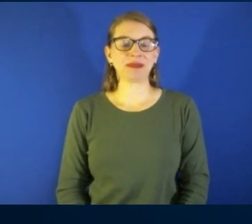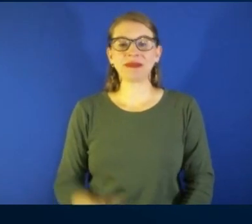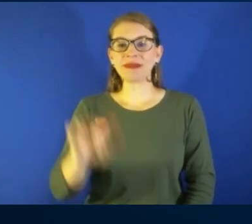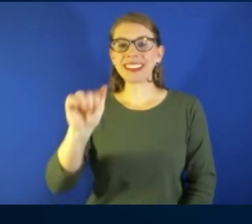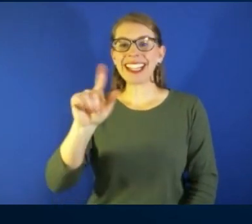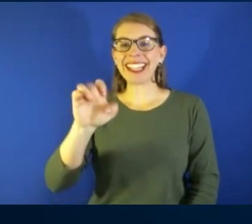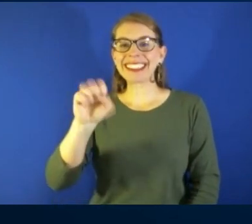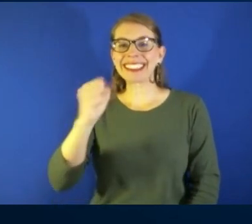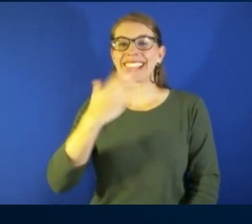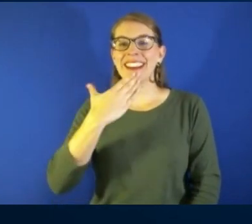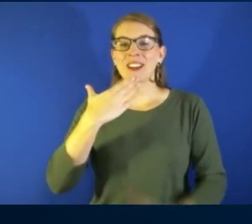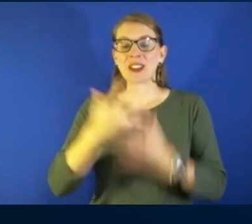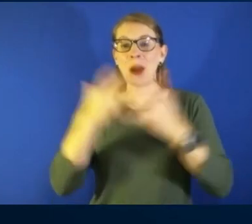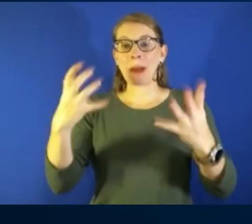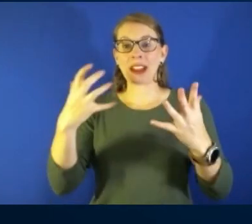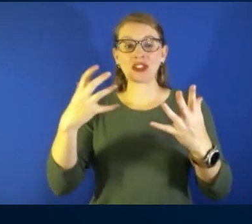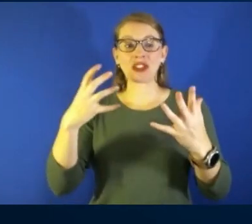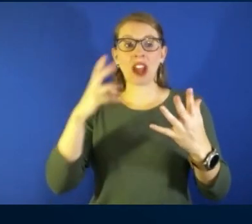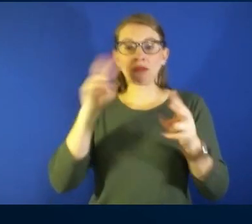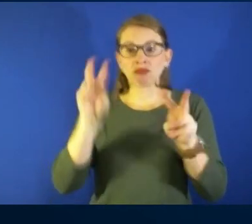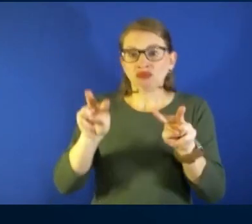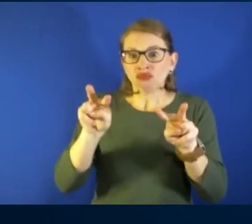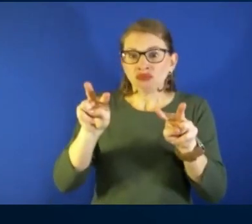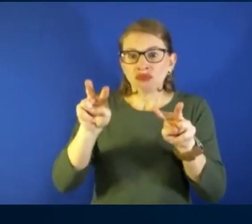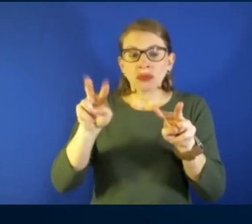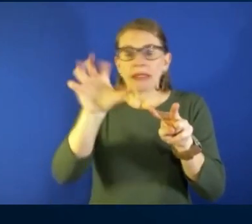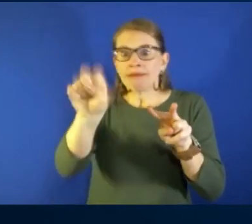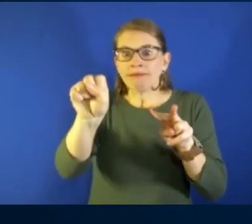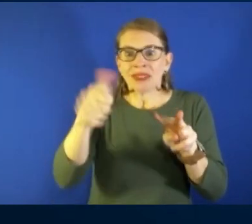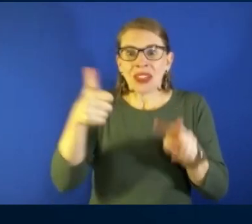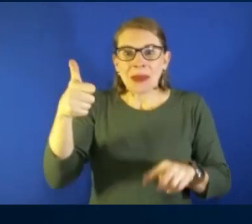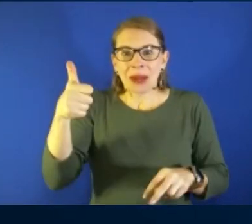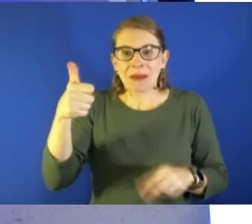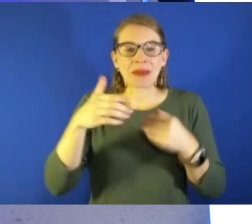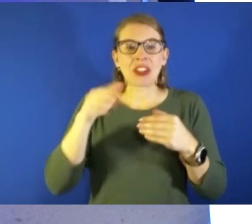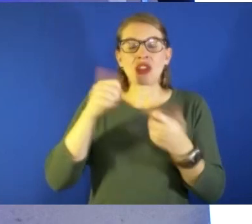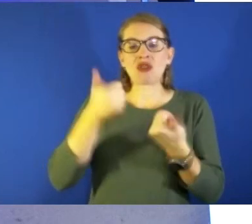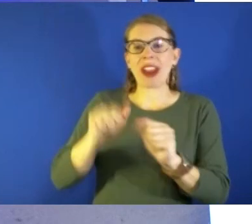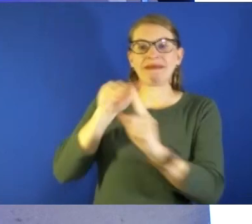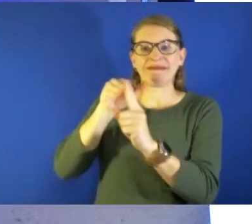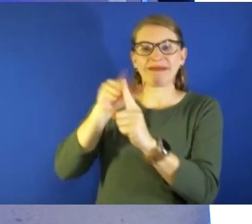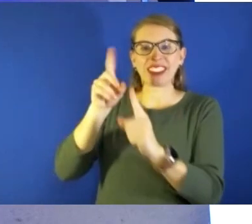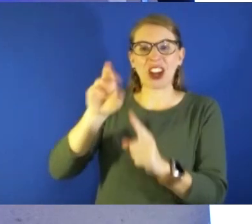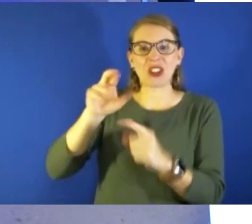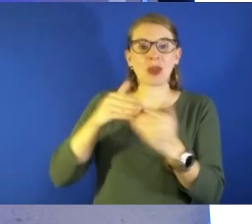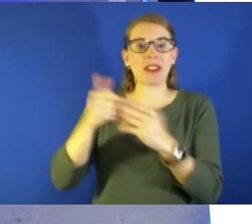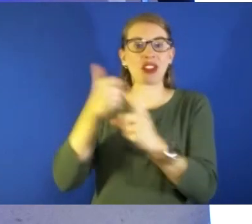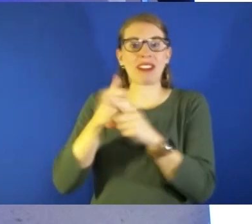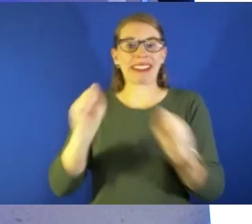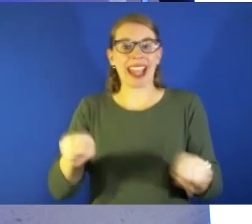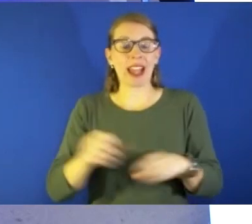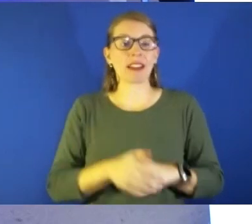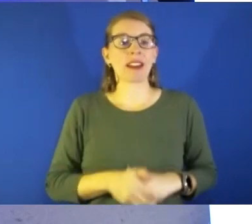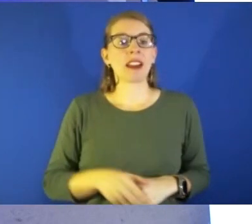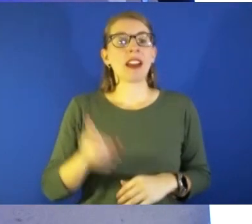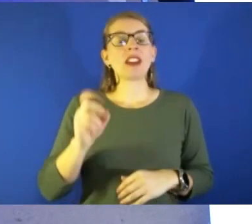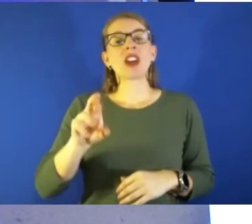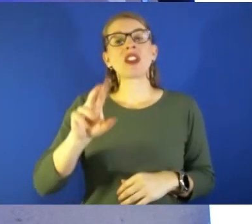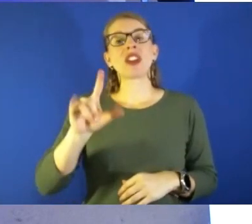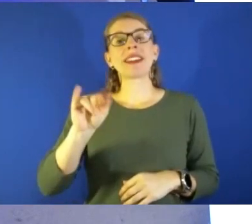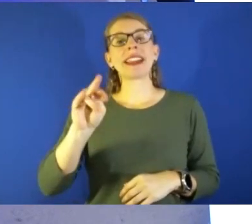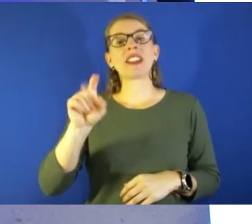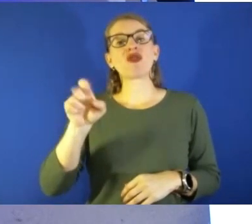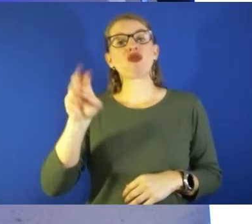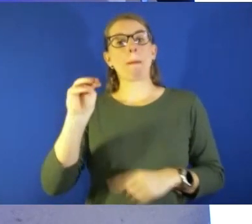that update. Yes, I'm going to keep looking for your thumbs up. Try to grab those docs when you can, but we're going to stay in here with Dr. Lindstrom. So something